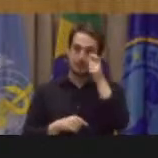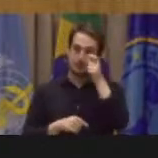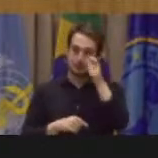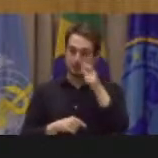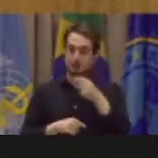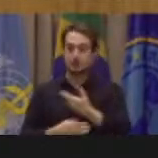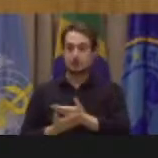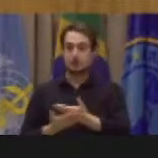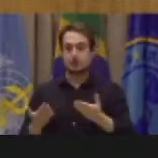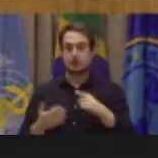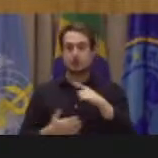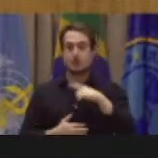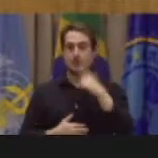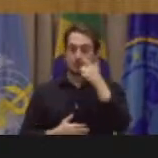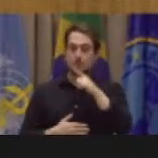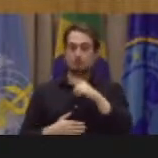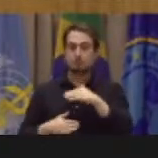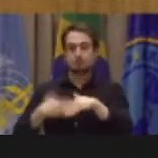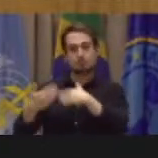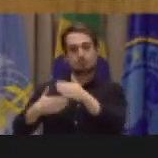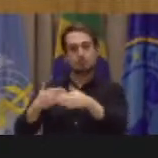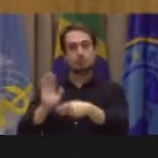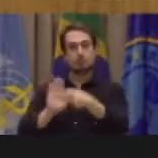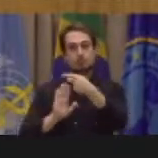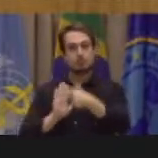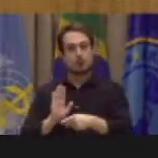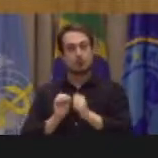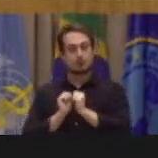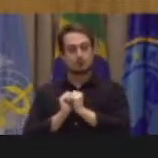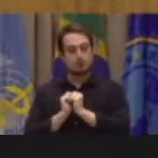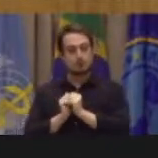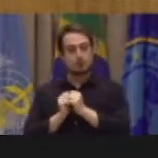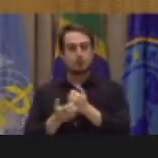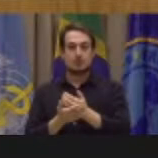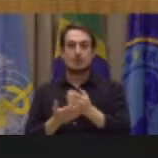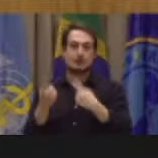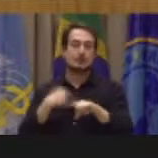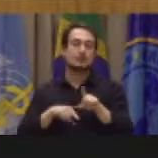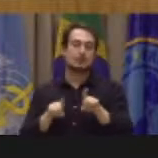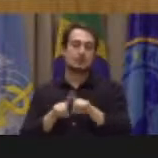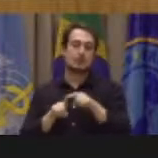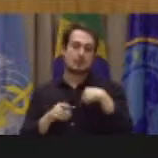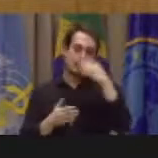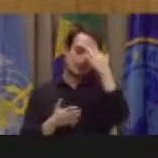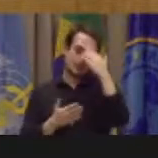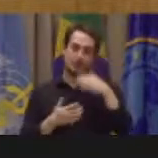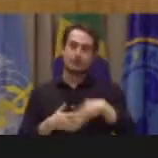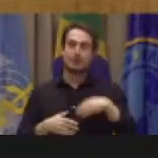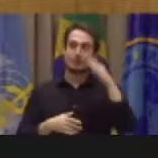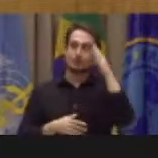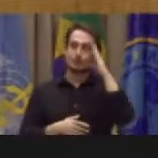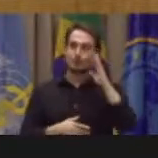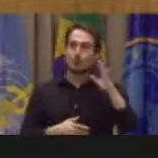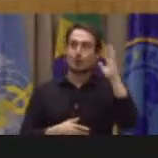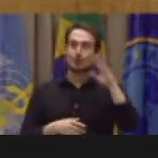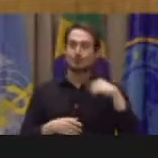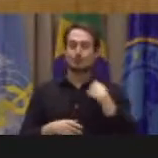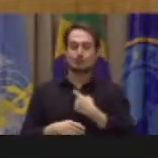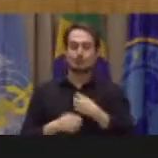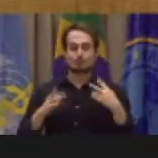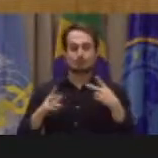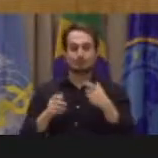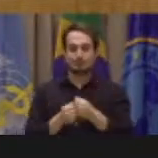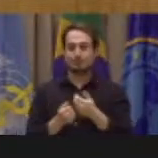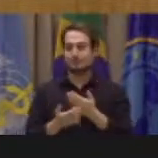there are many people that are interested in this, and we want to continue this project together. It's a little more challenge, and I believe it's everybody's dream